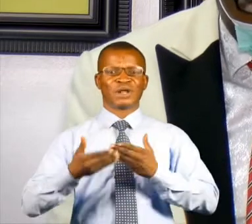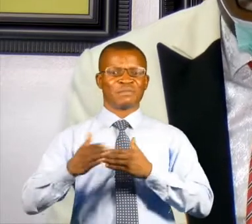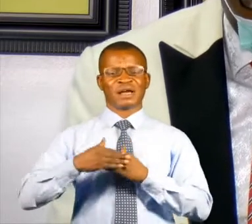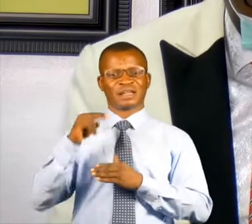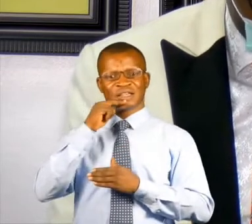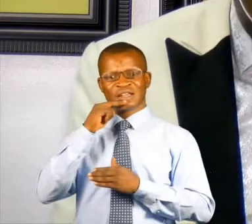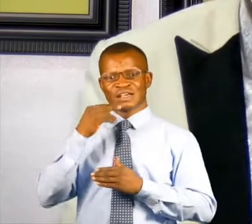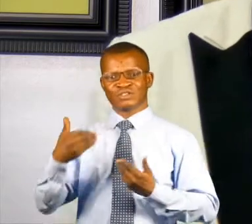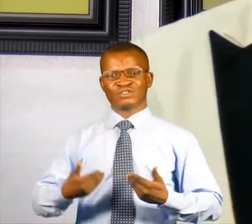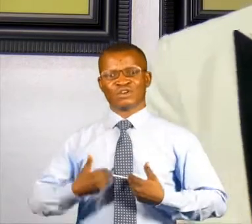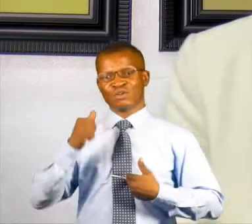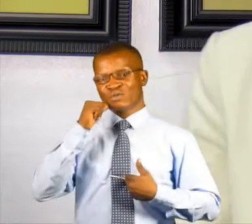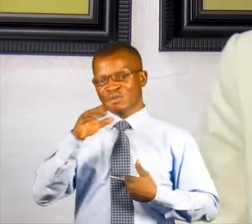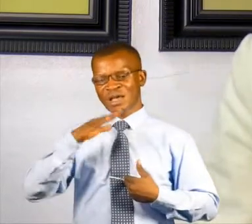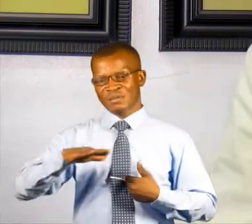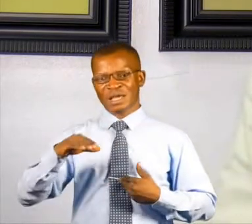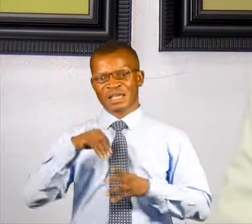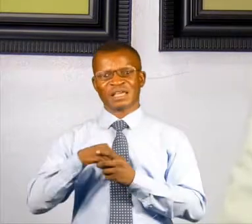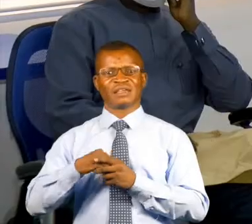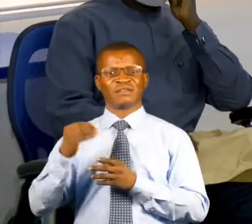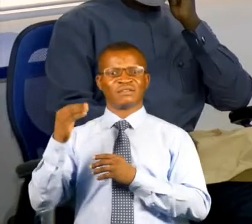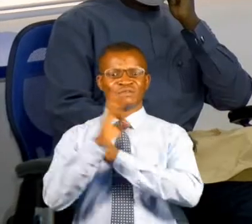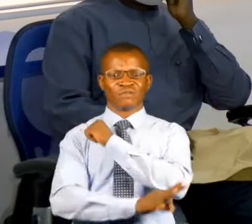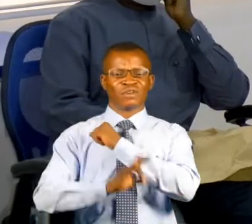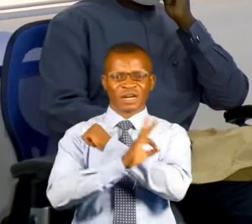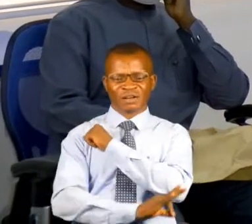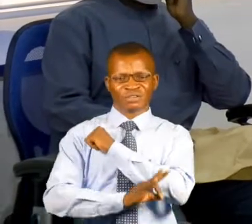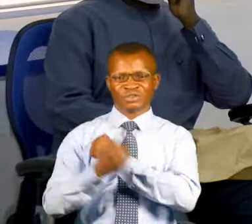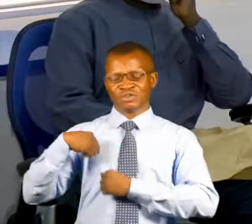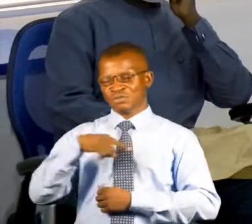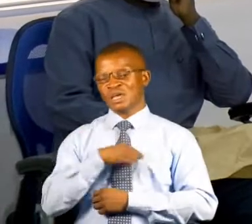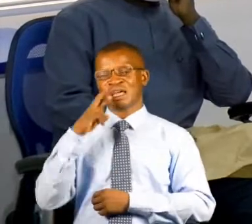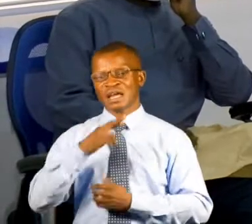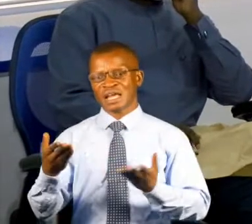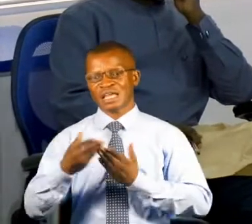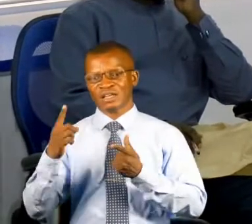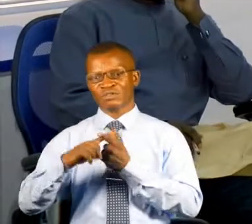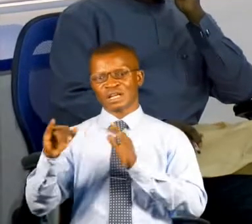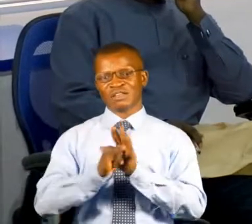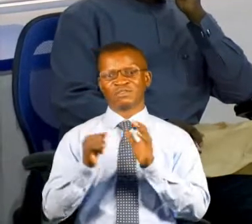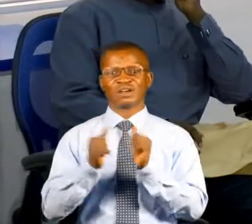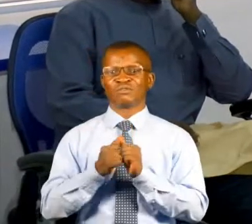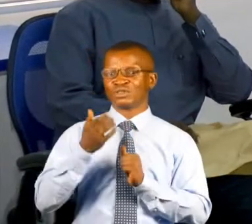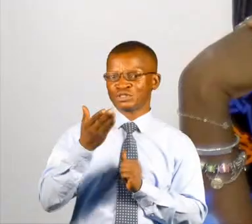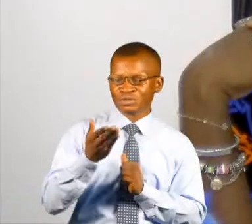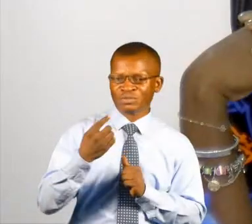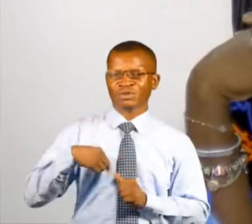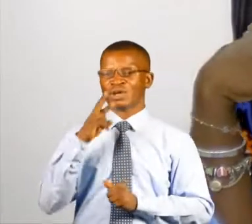of Nigerian young men and women in foreign lands. We are here to identify with